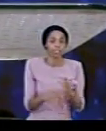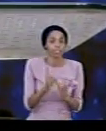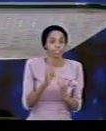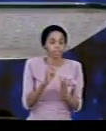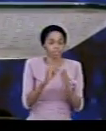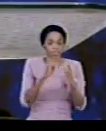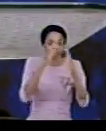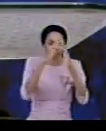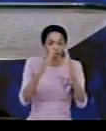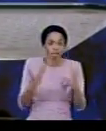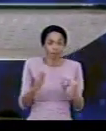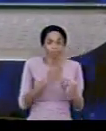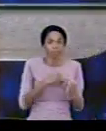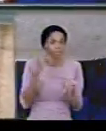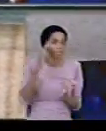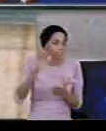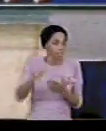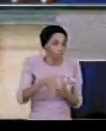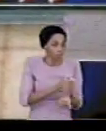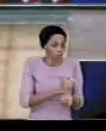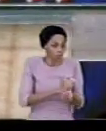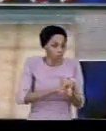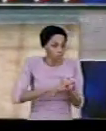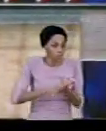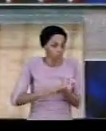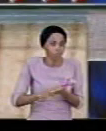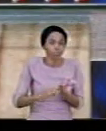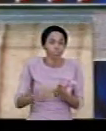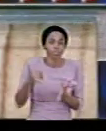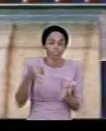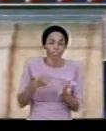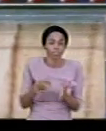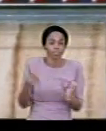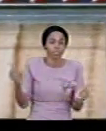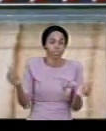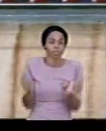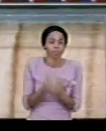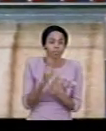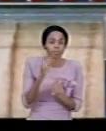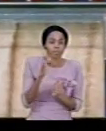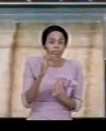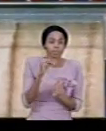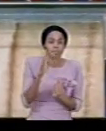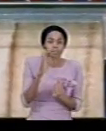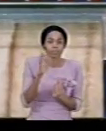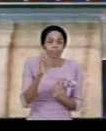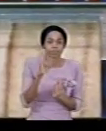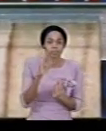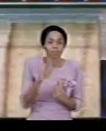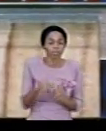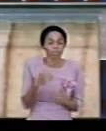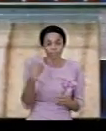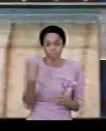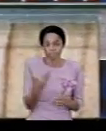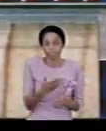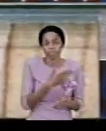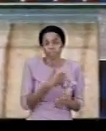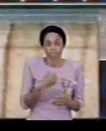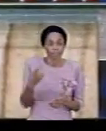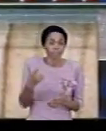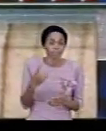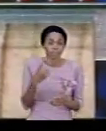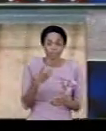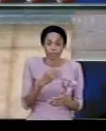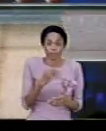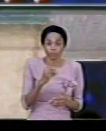house, and shall consume it with the timber thereof and the stones thereof.